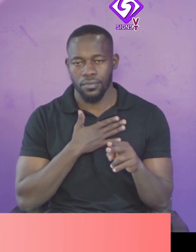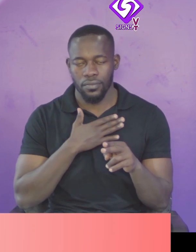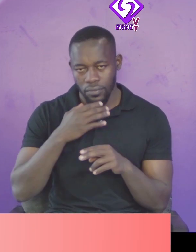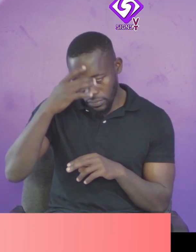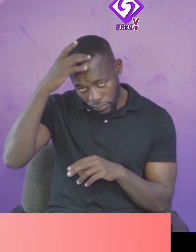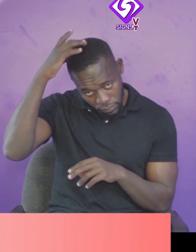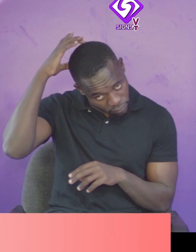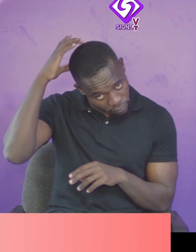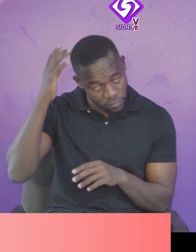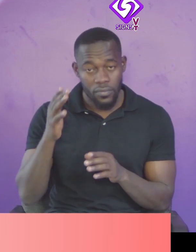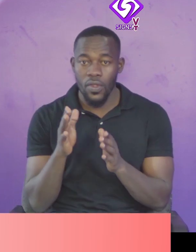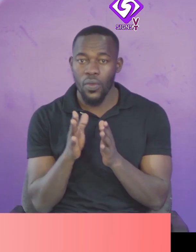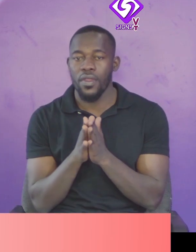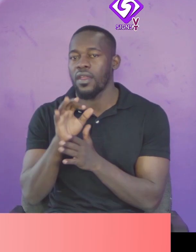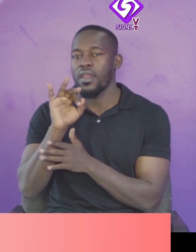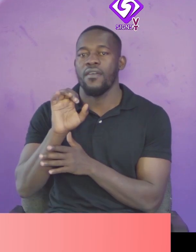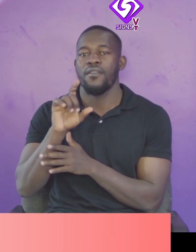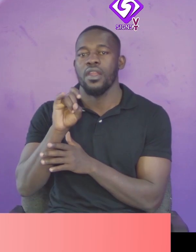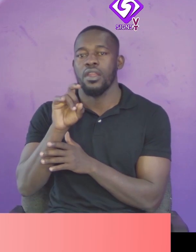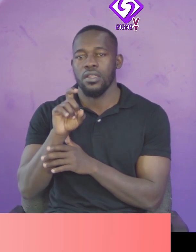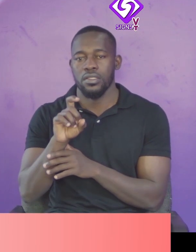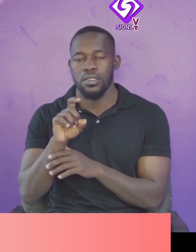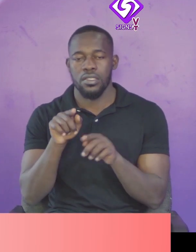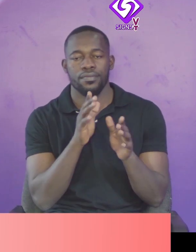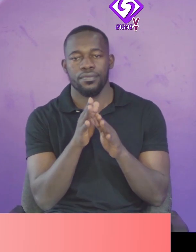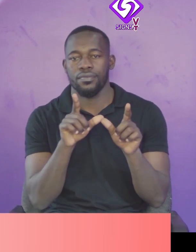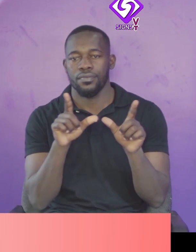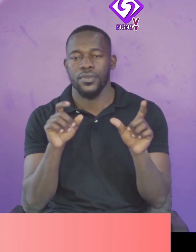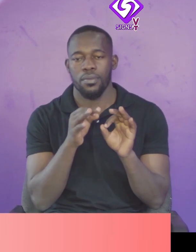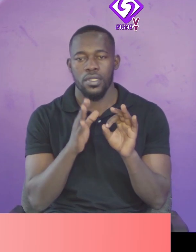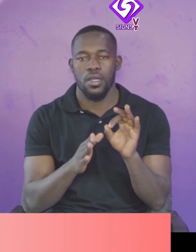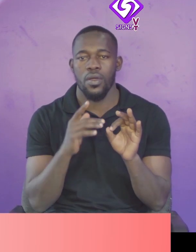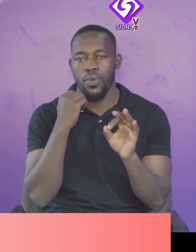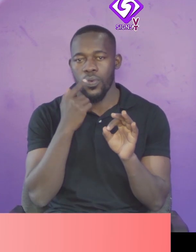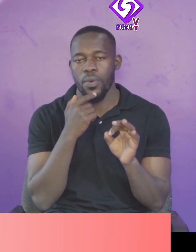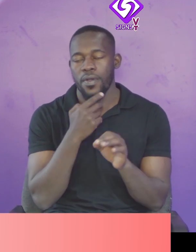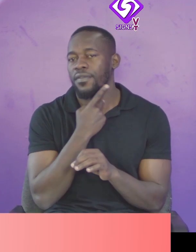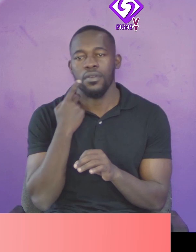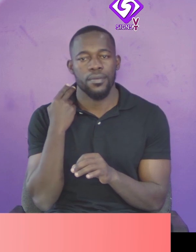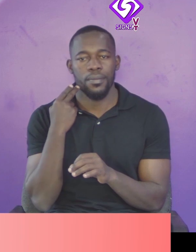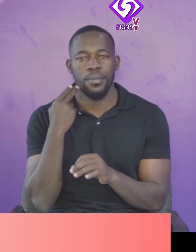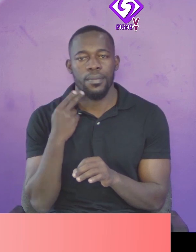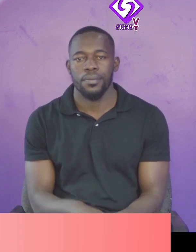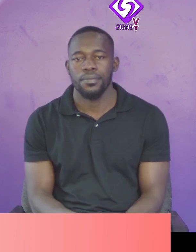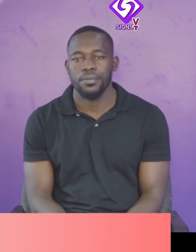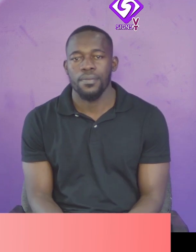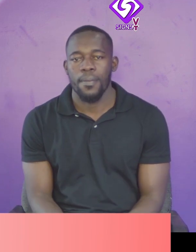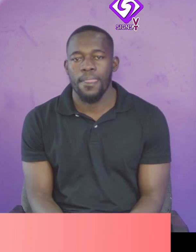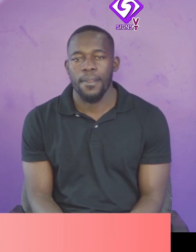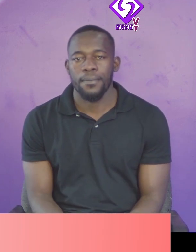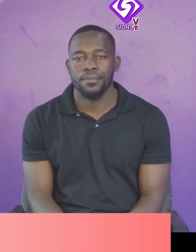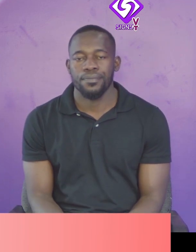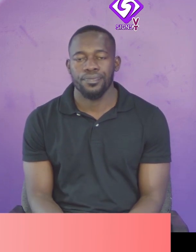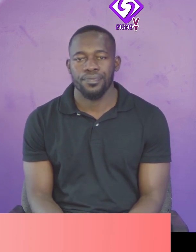I am with Felix Makona, and on sign language interpretation, we are with Philip Omondi. Hi,